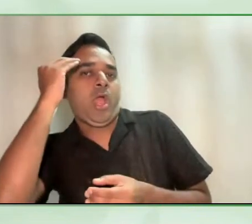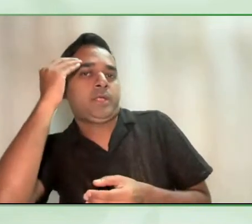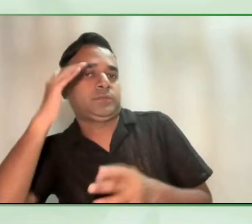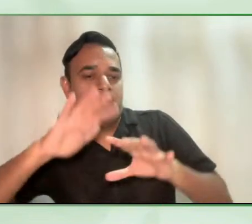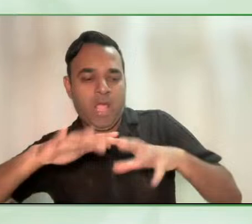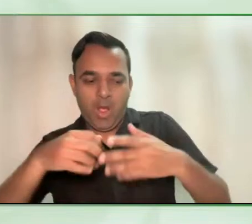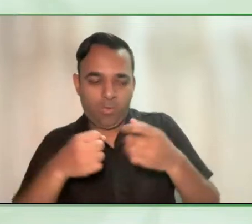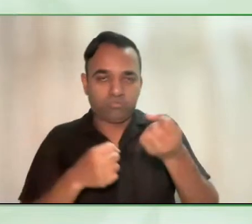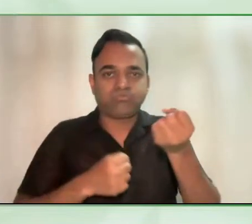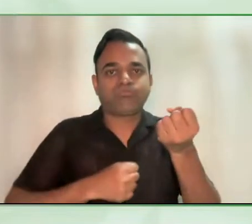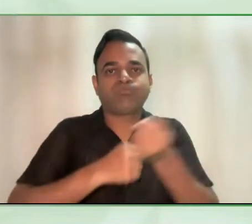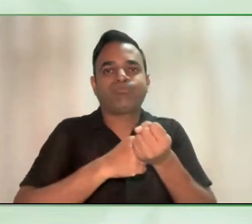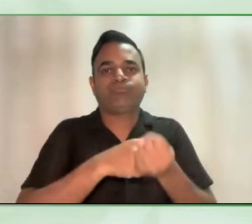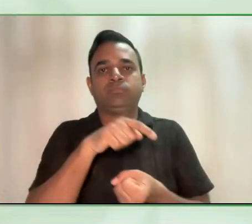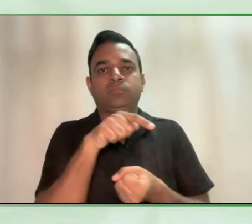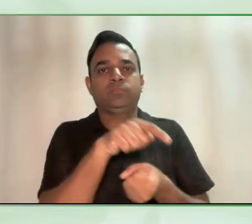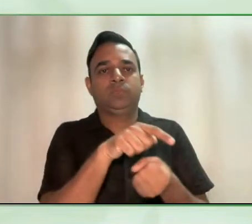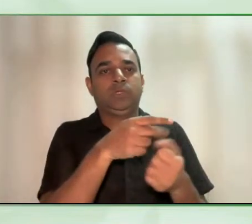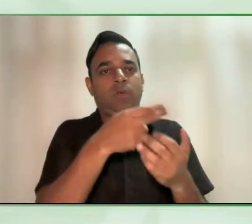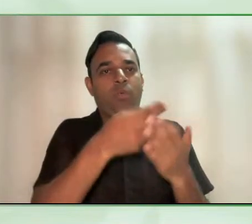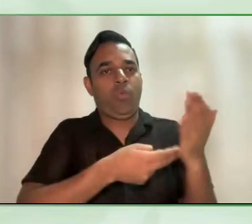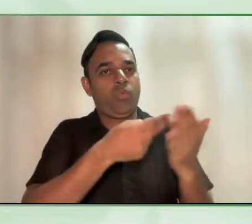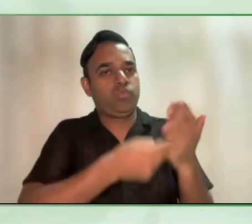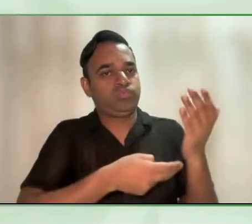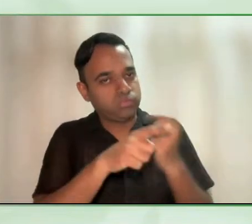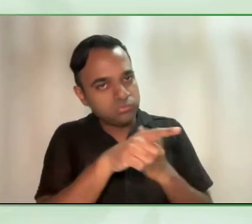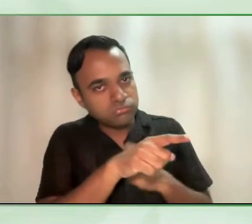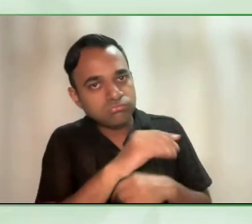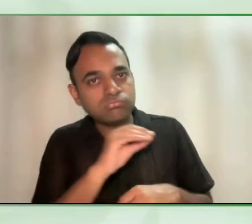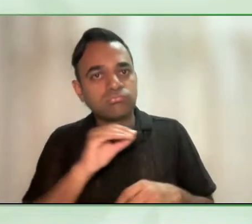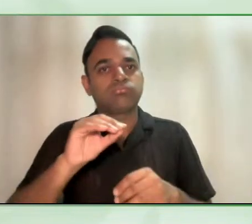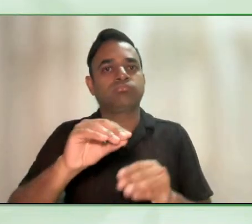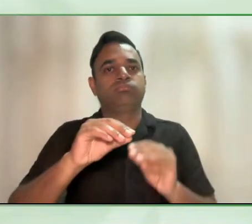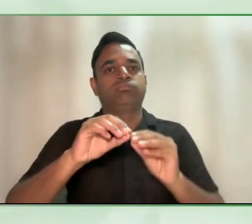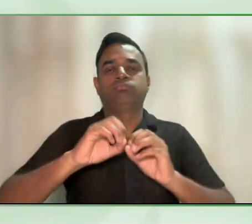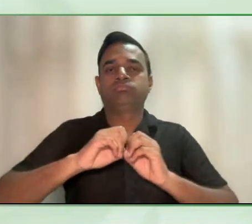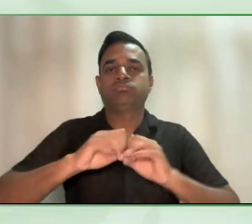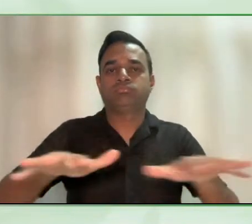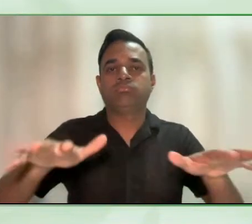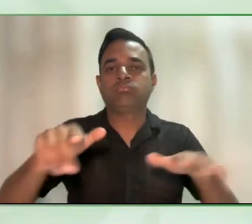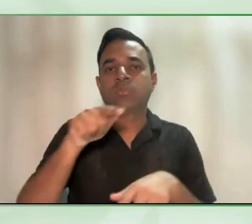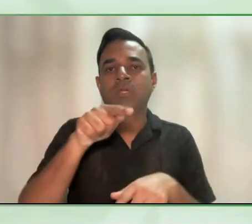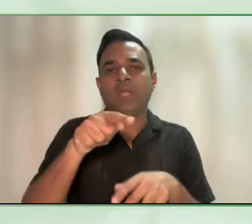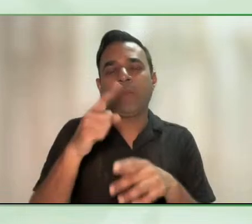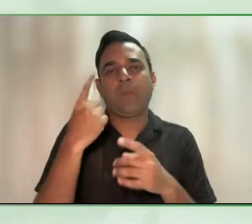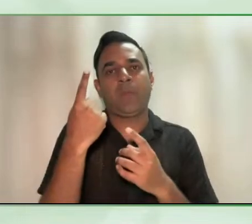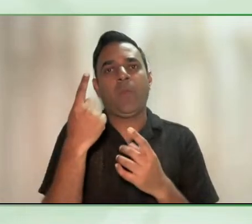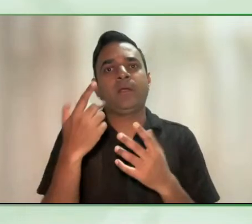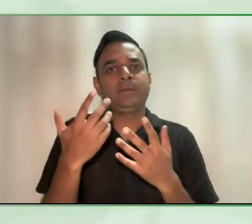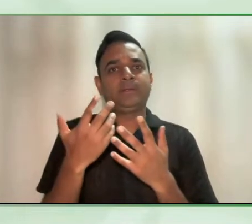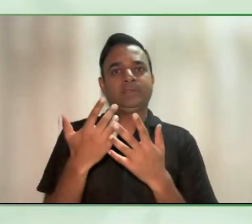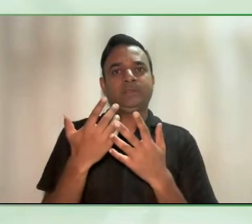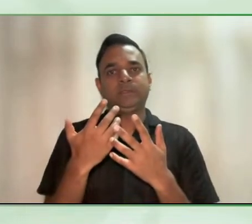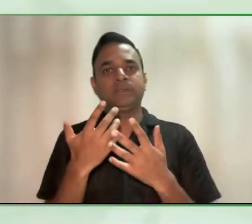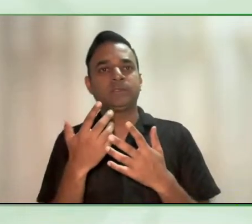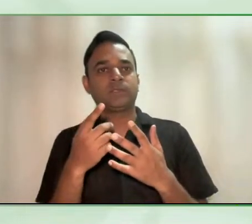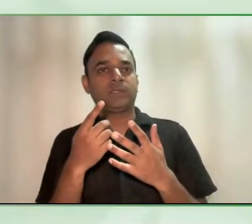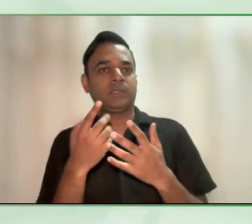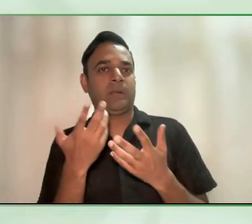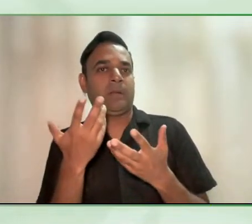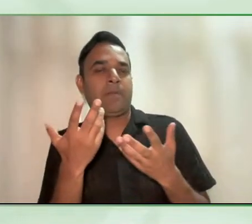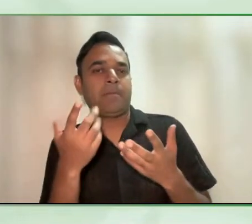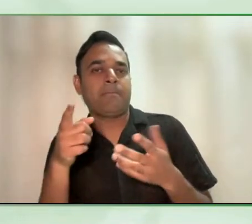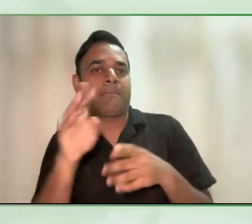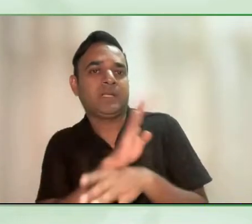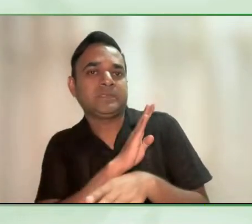exist within settings, for example, within where exhibitions are being held, or theatres that may not have fully